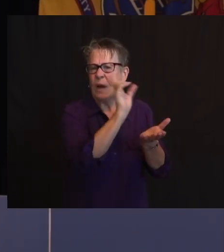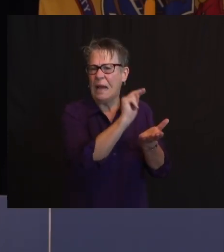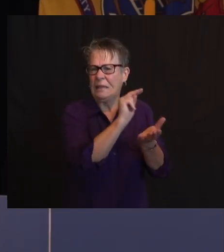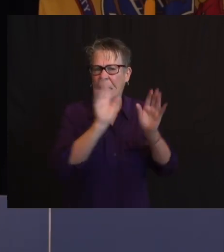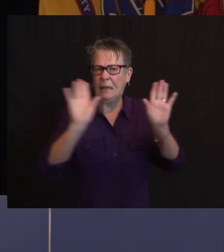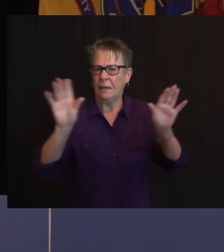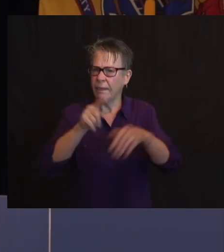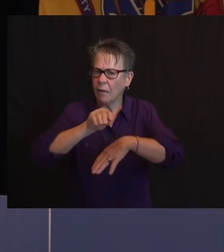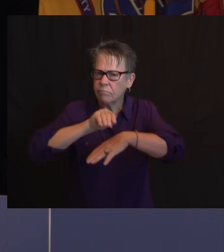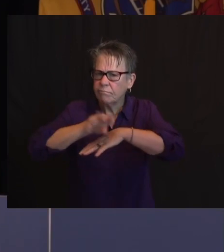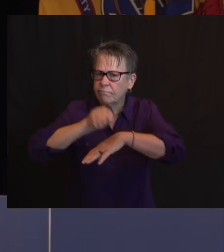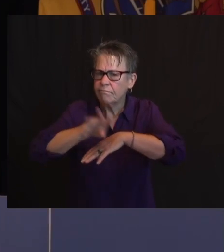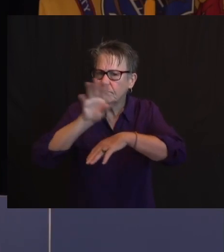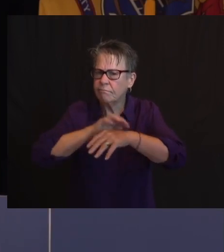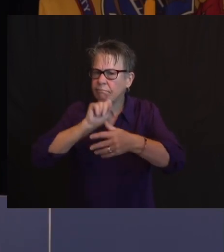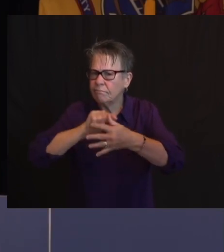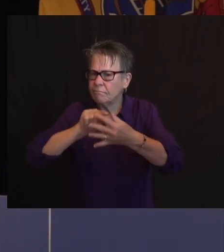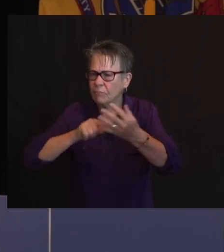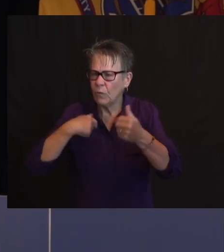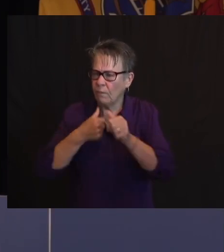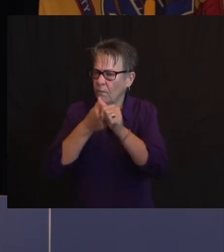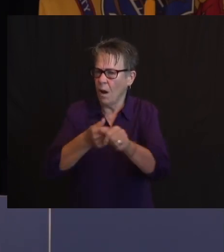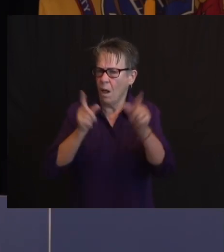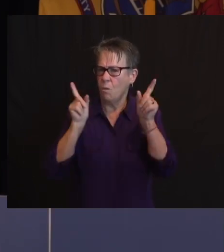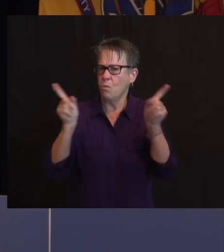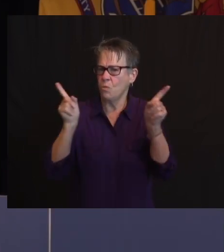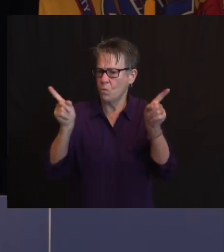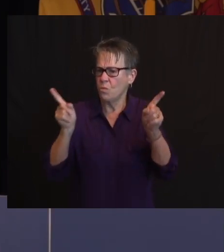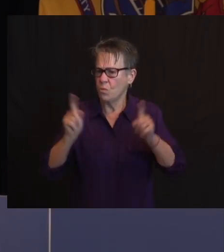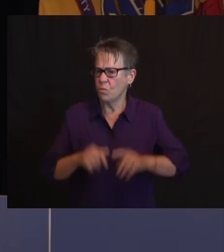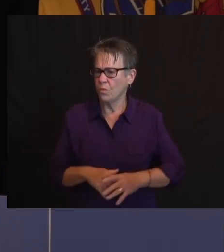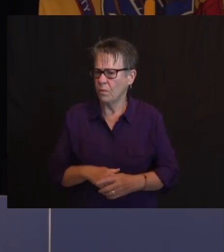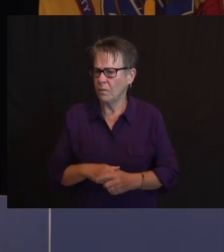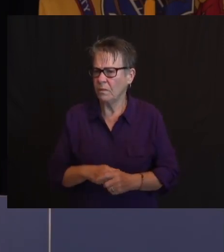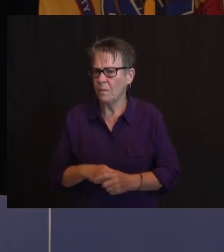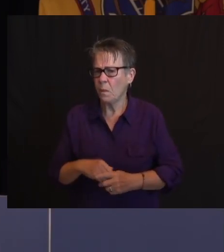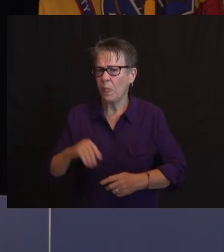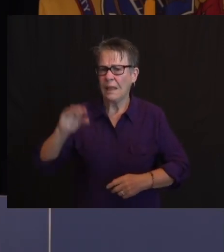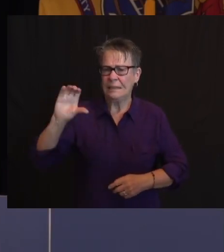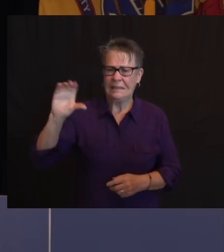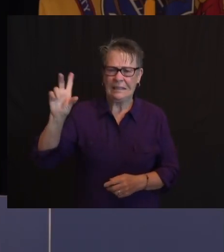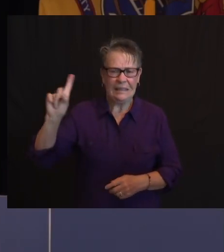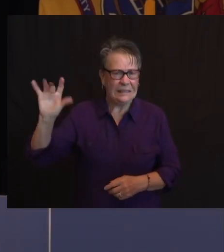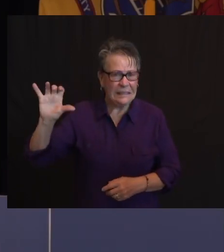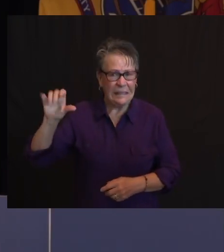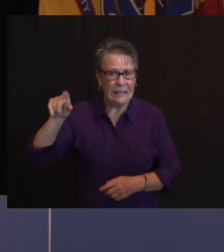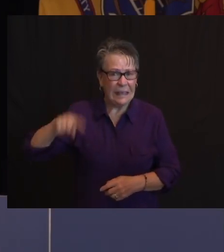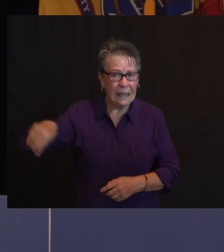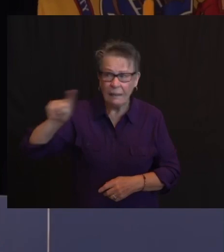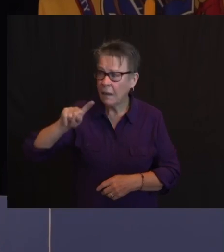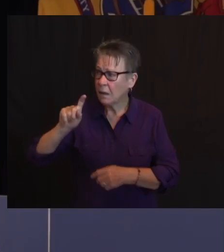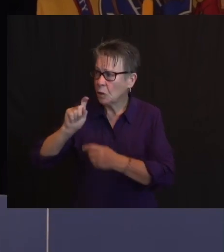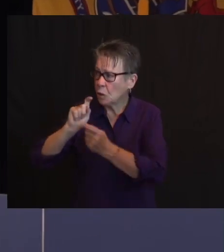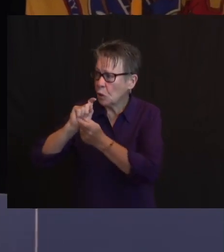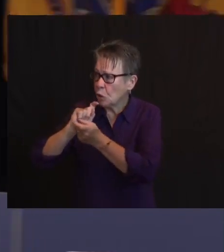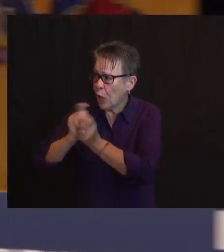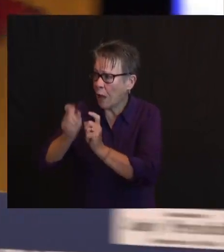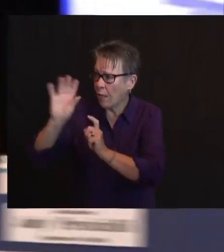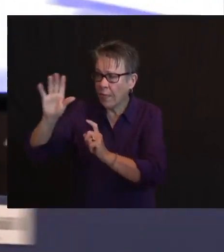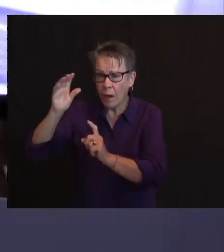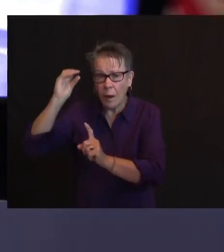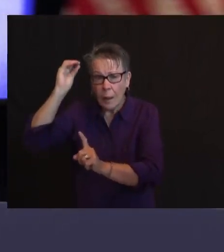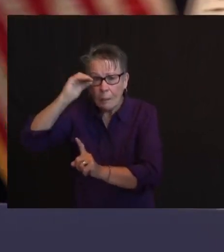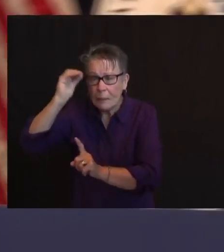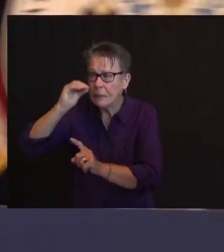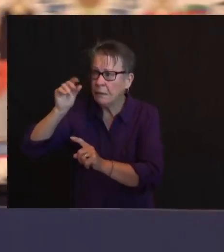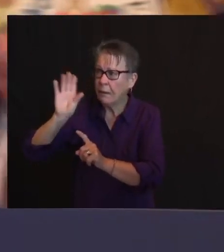its guidance right here, again, we pay close attention to it, but it hasn't directly impacted what we're doing day to day. I would just